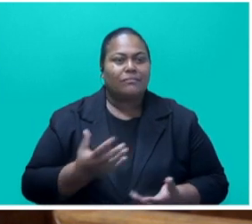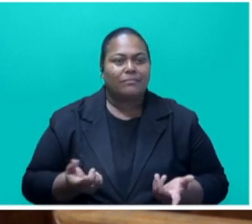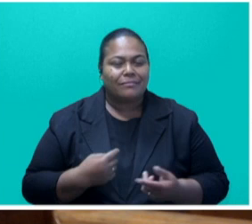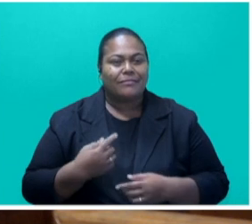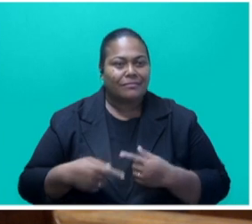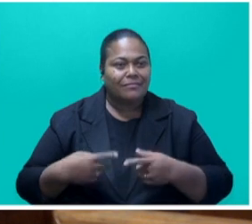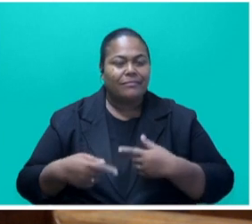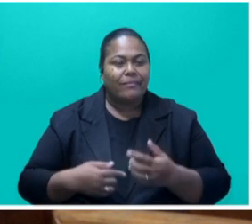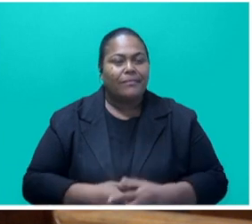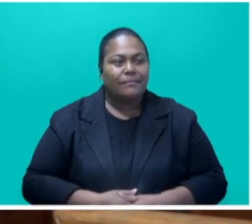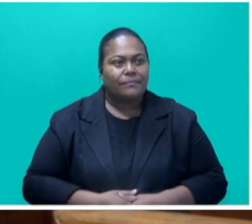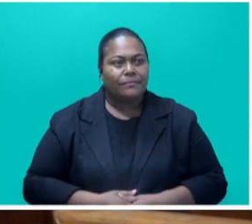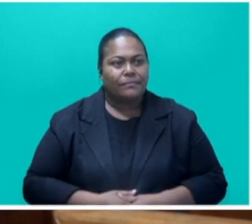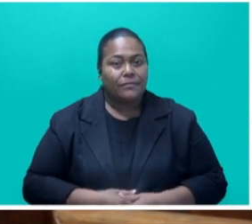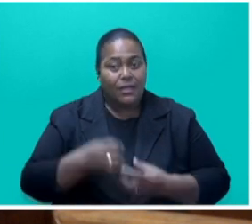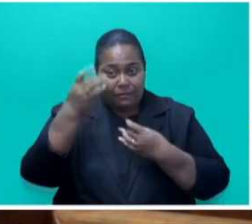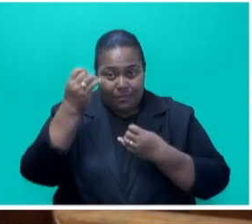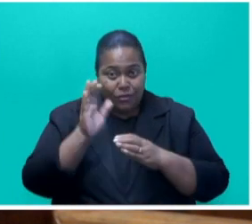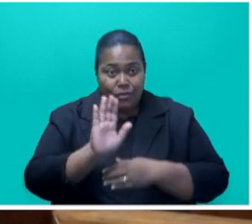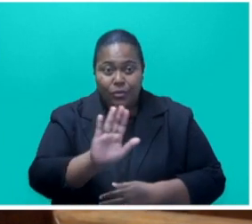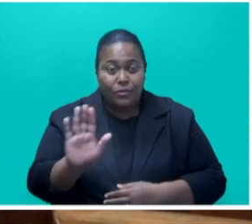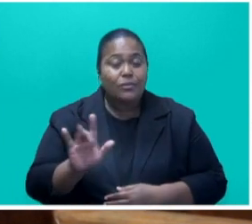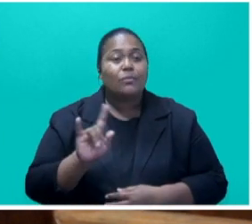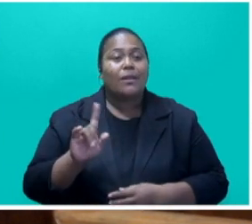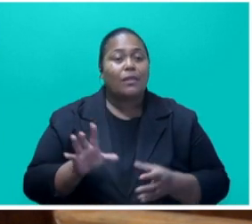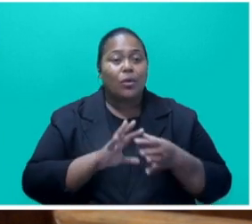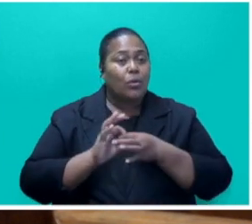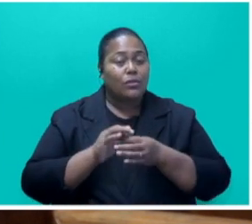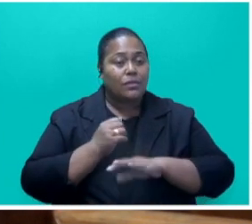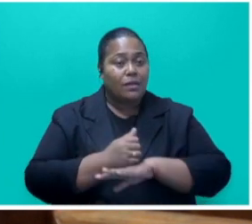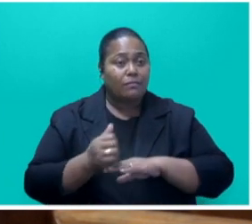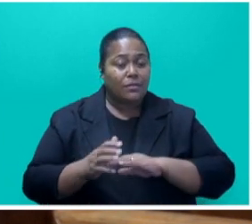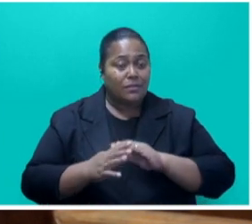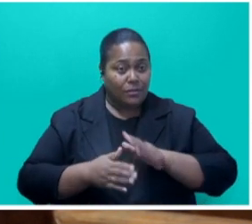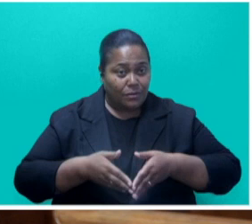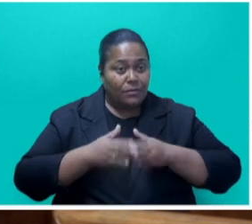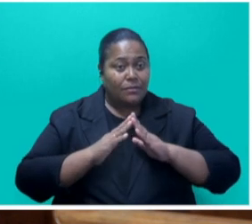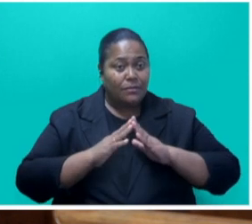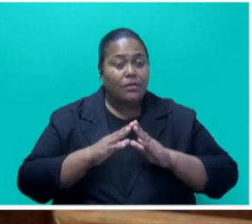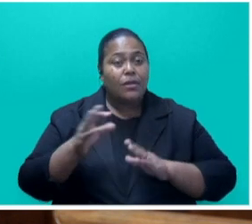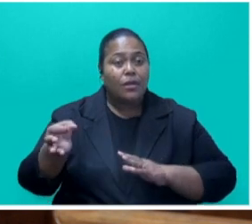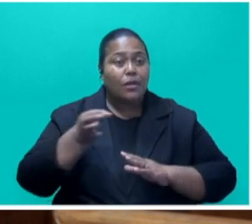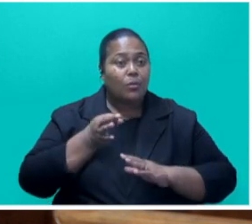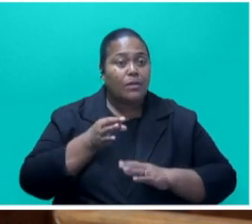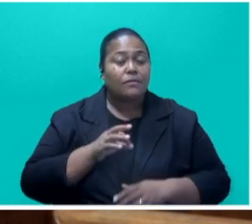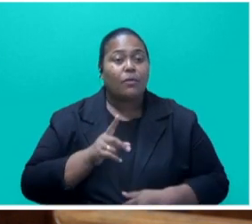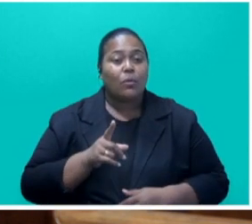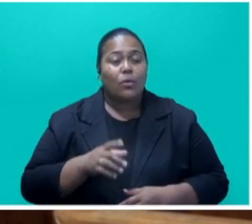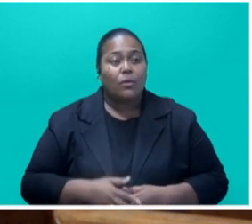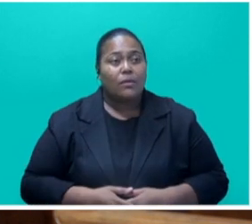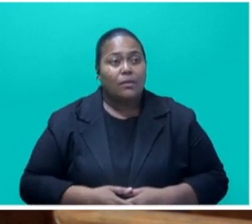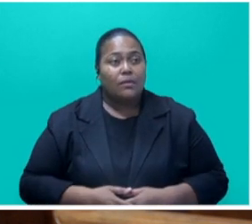of the House, since the coalition government forming, the request for the formation